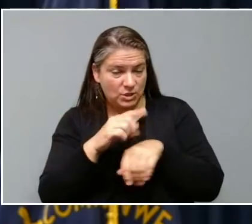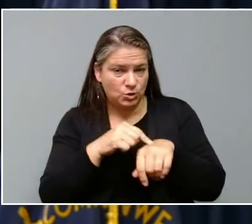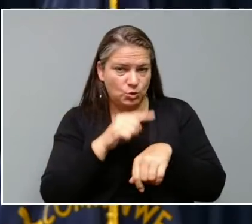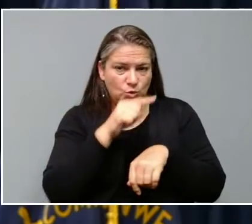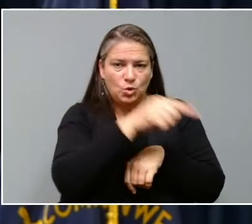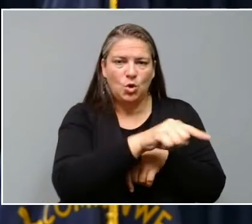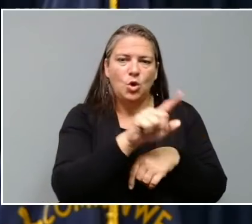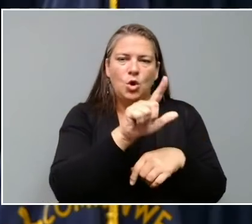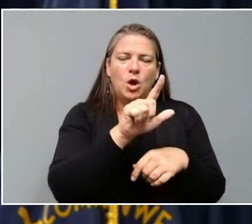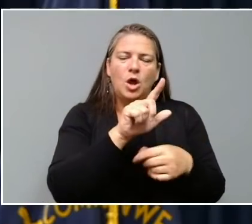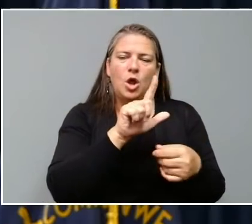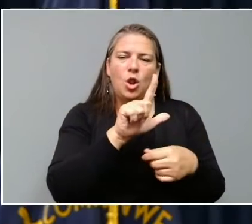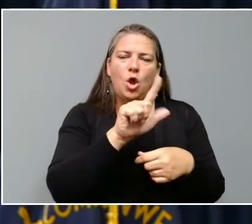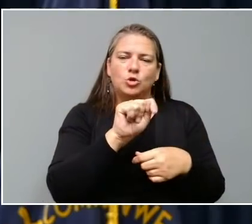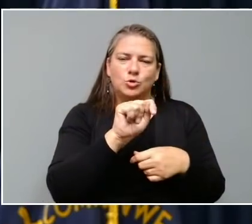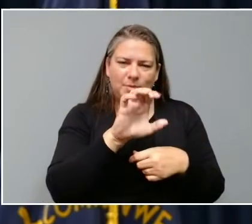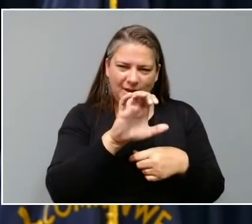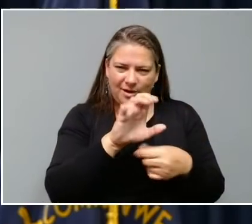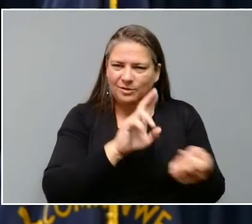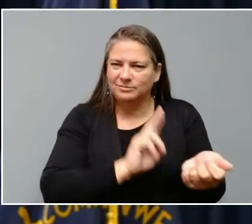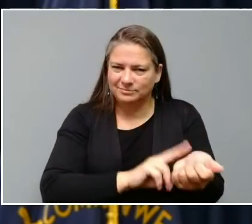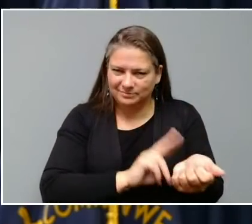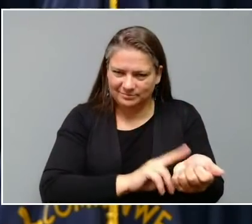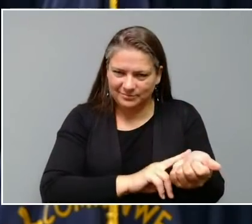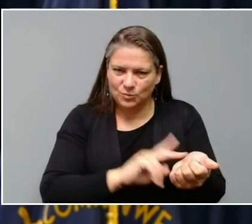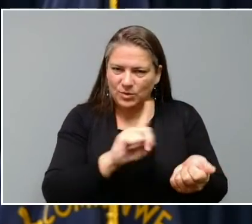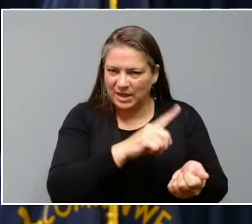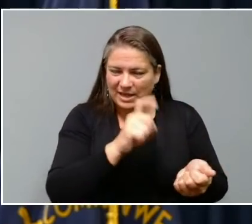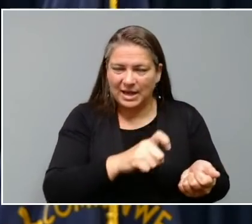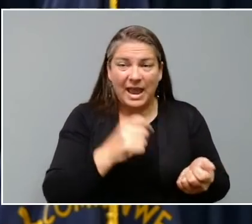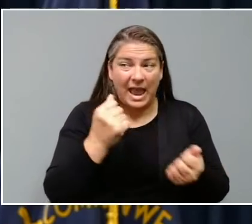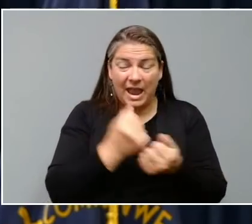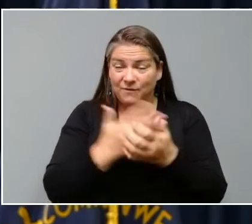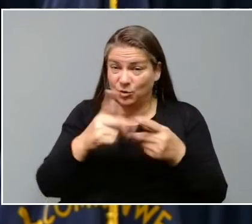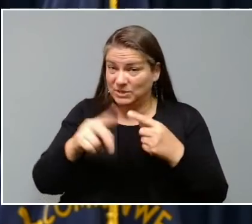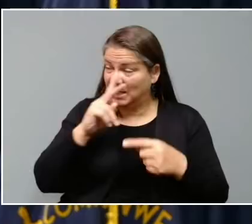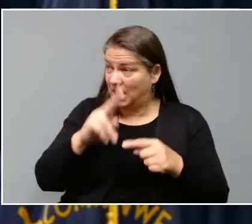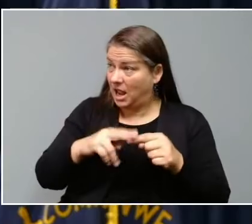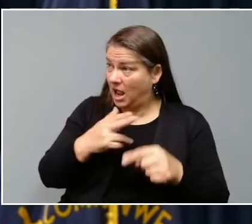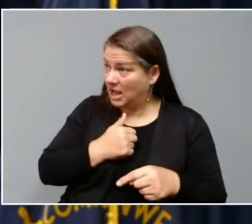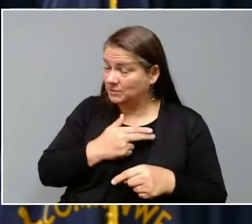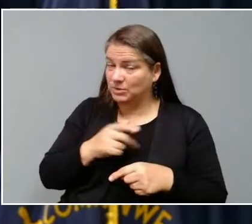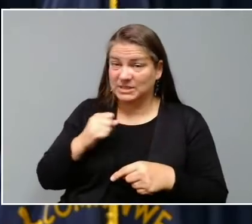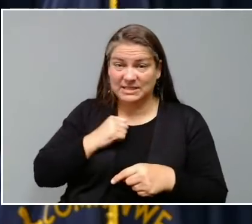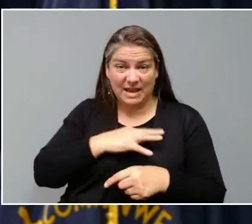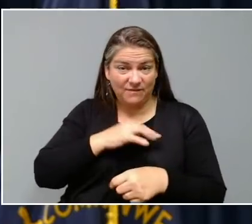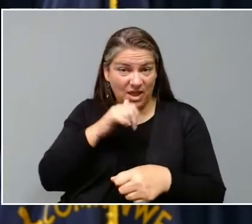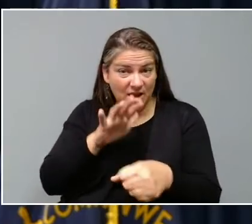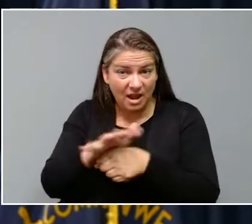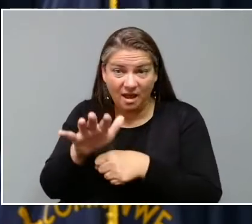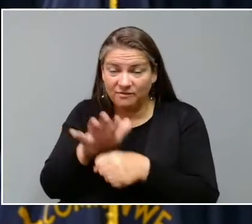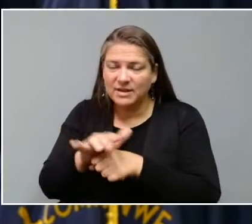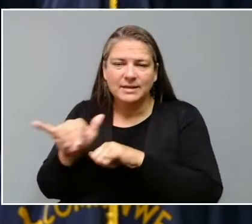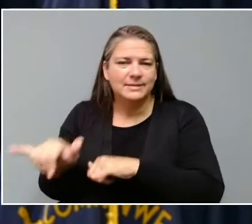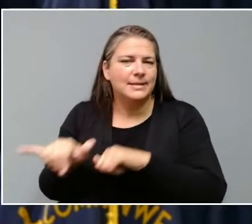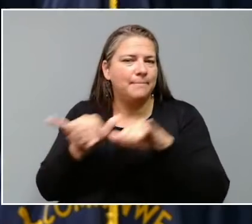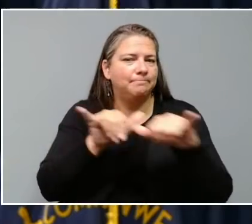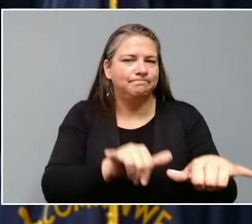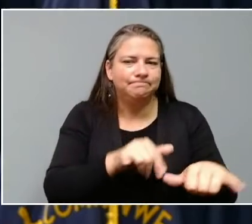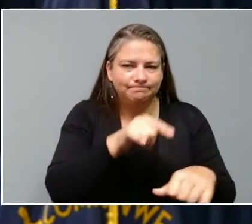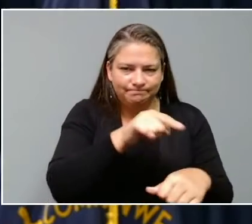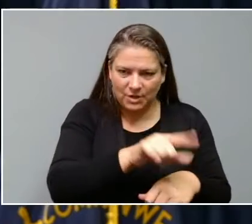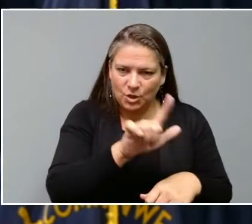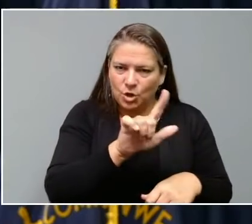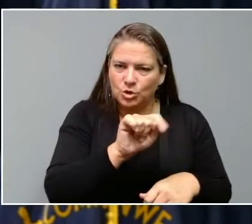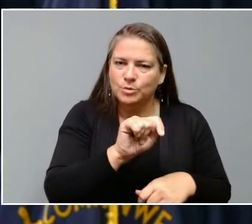facilities with needs. Everything we are seeing in hospitals with staffing shortages, we are also seeing in long-term care.